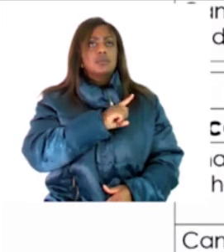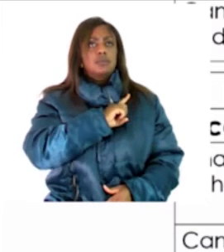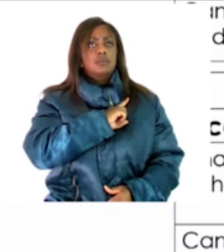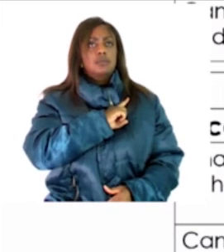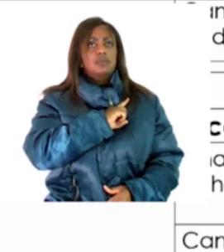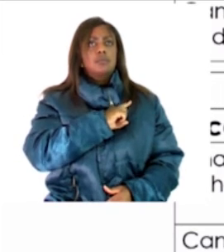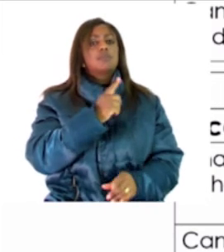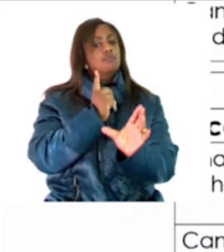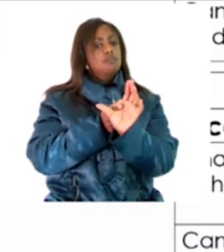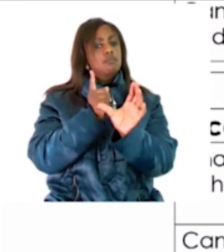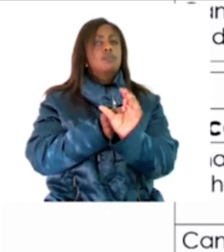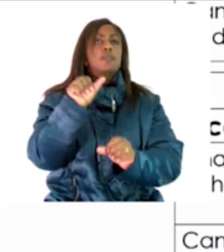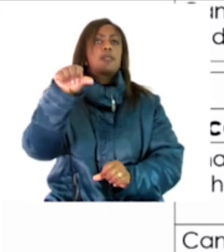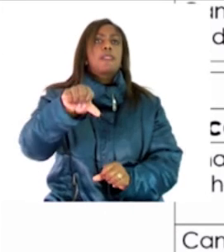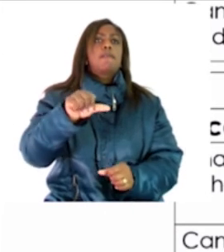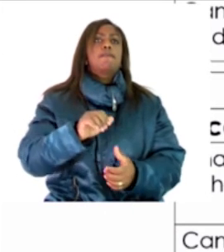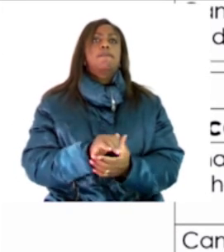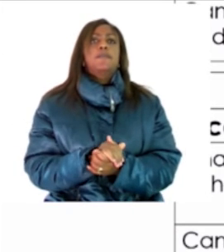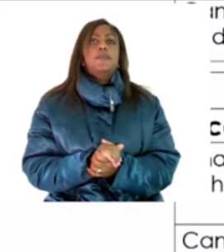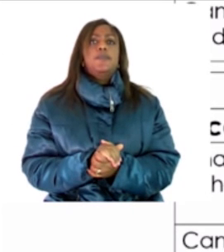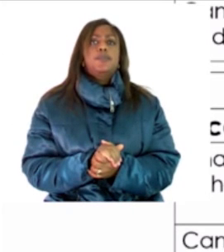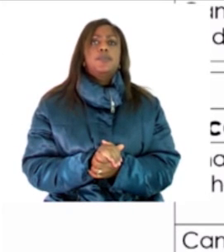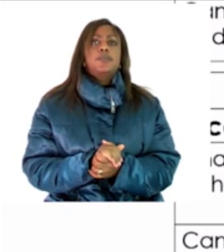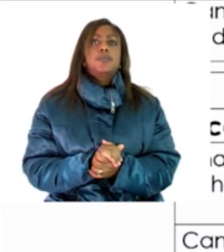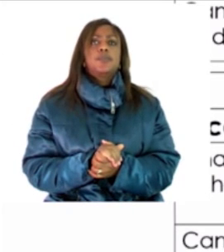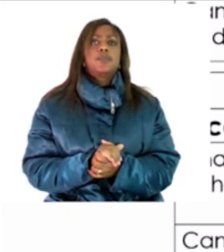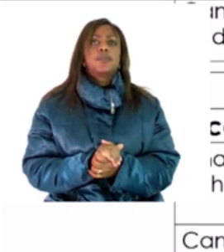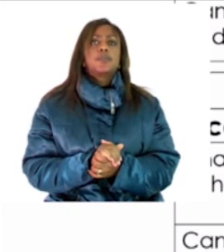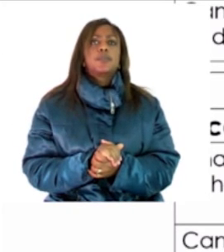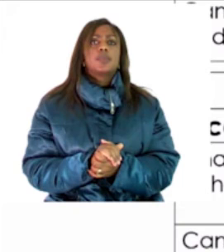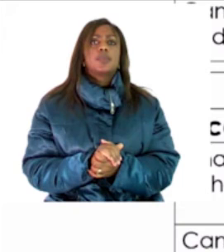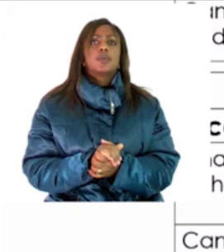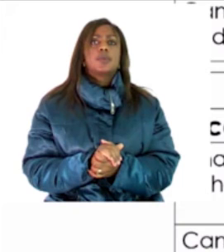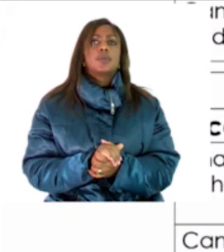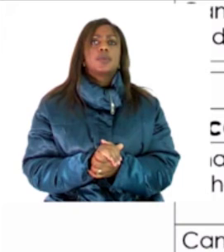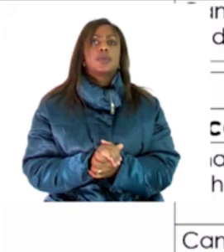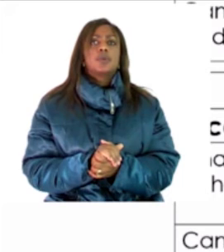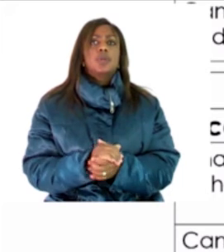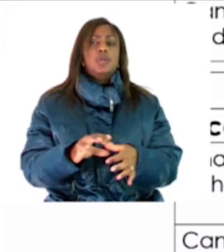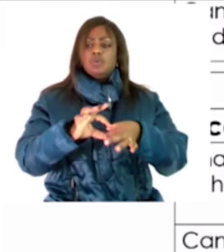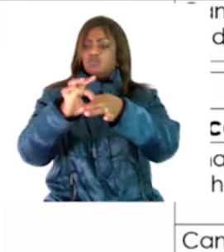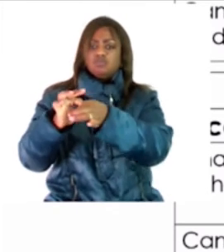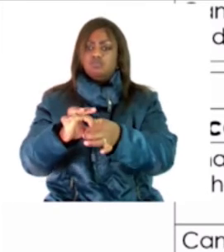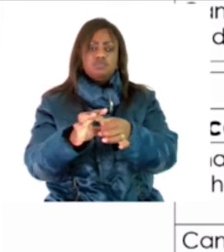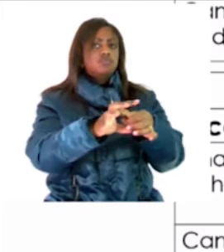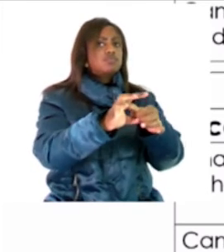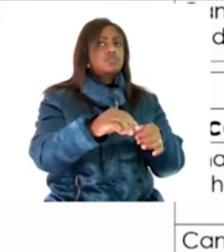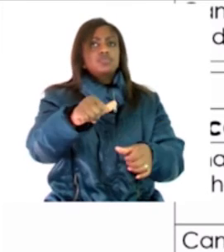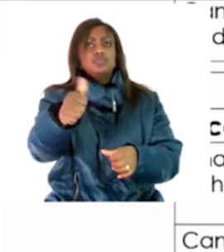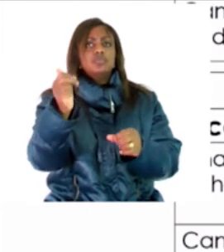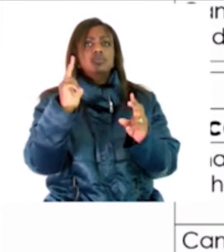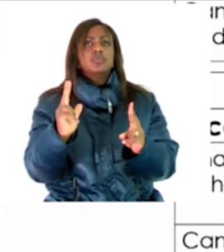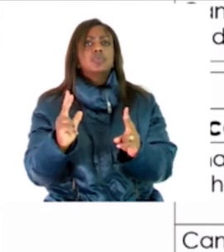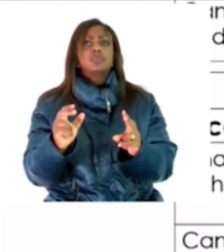it's even worse compared to somebody who is older. If you are working and you like drinking alcohol,